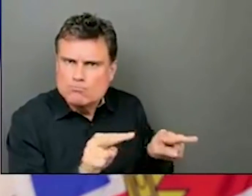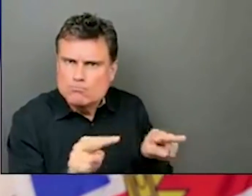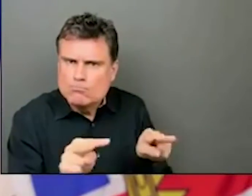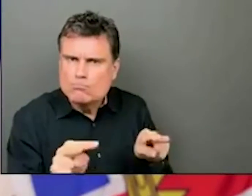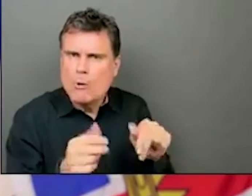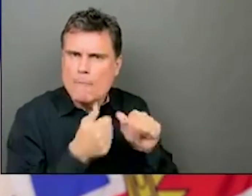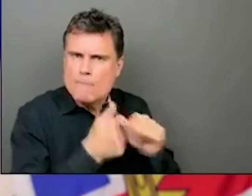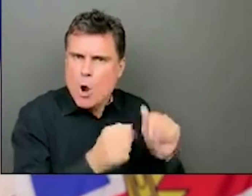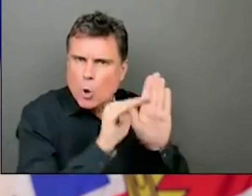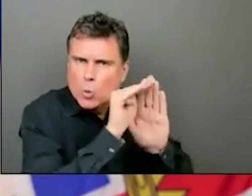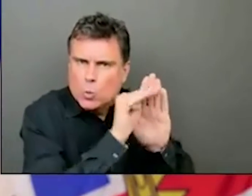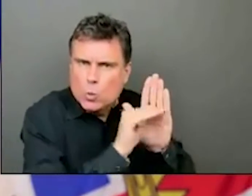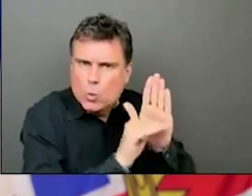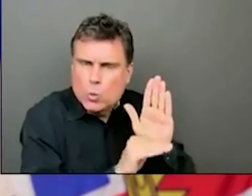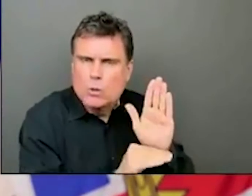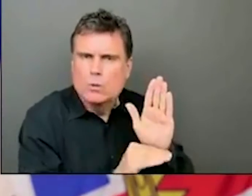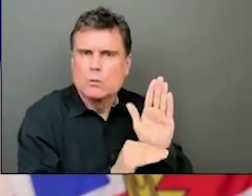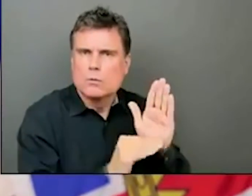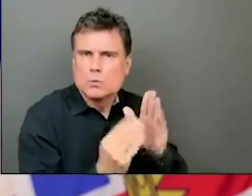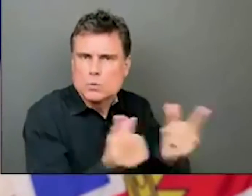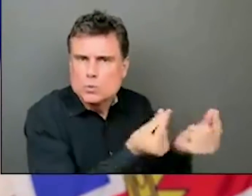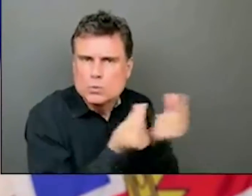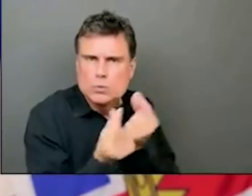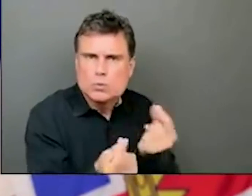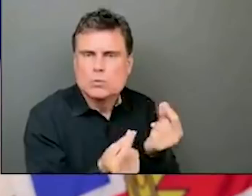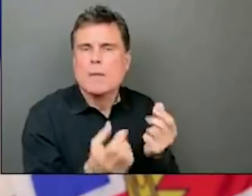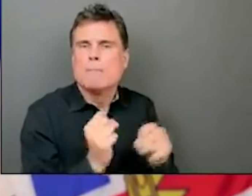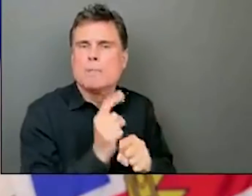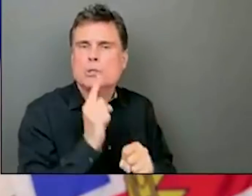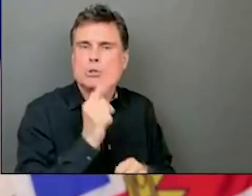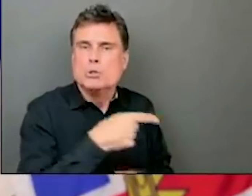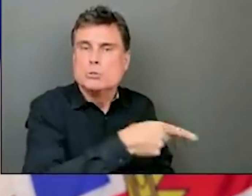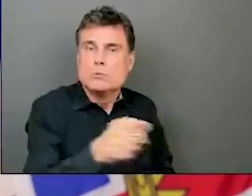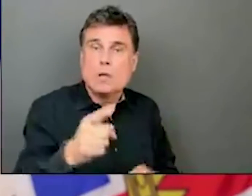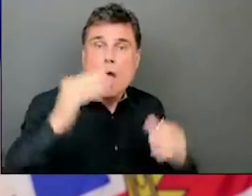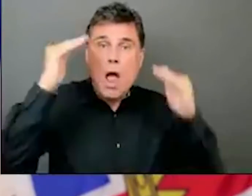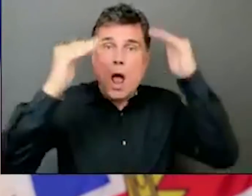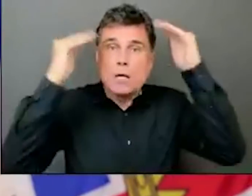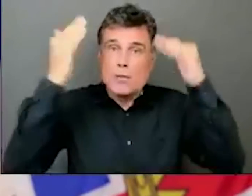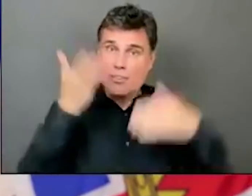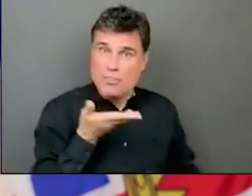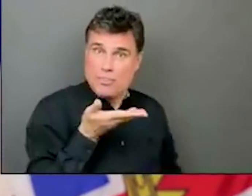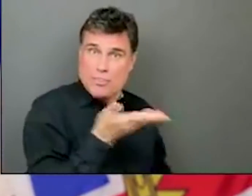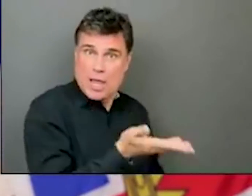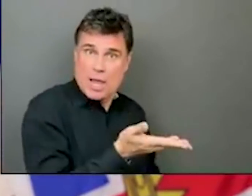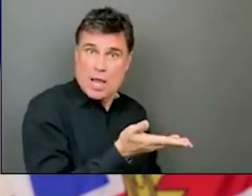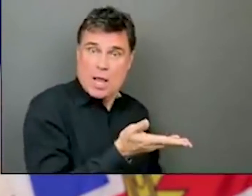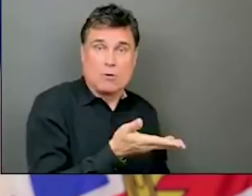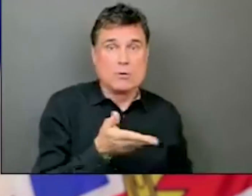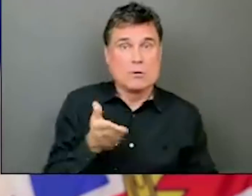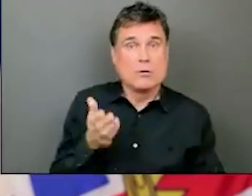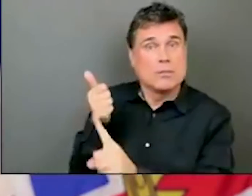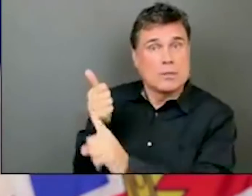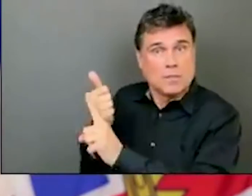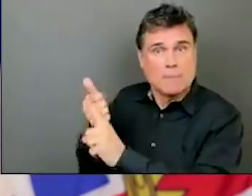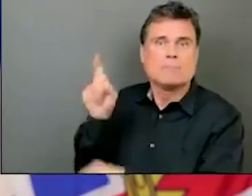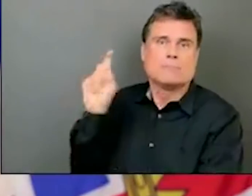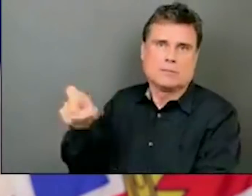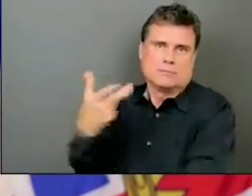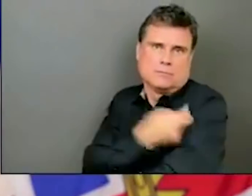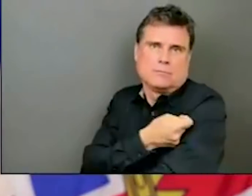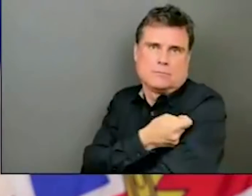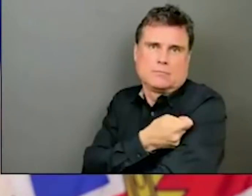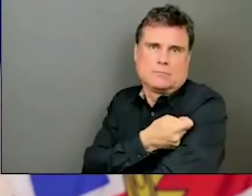that they will be followed, that we have those guidance in place. It involves making sure that the adults in those settings are